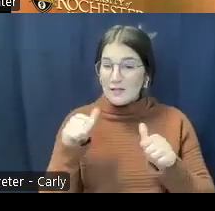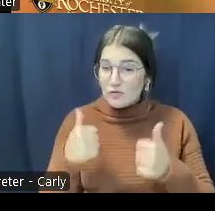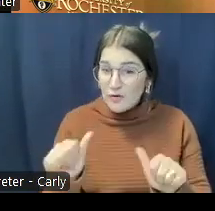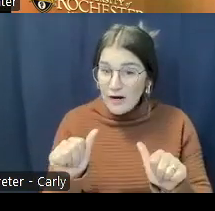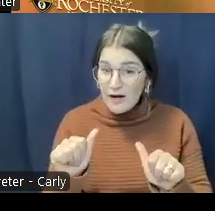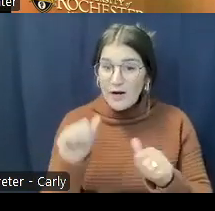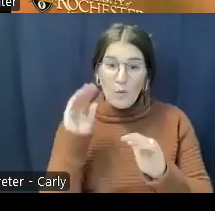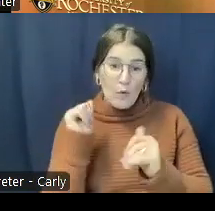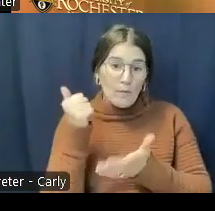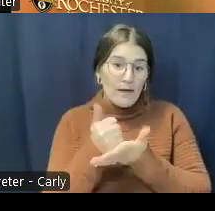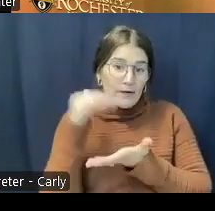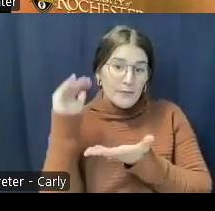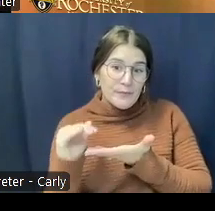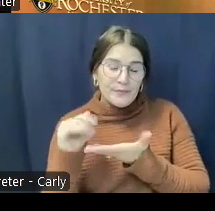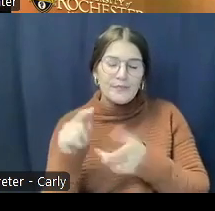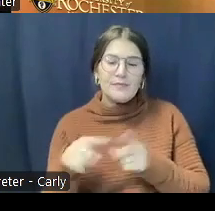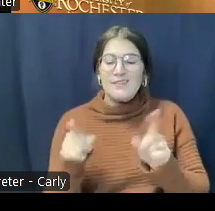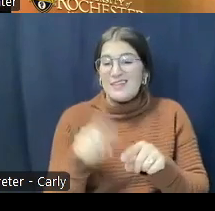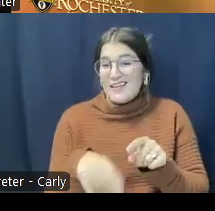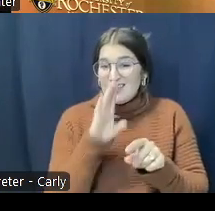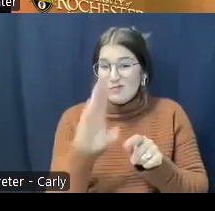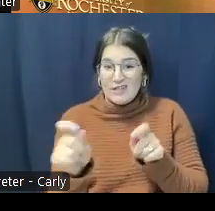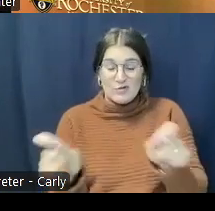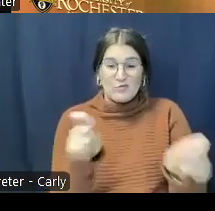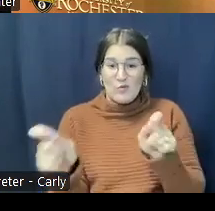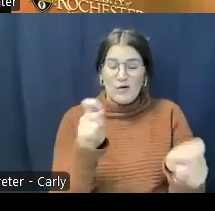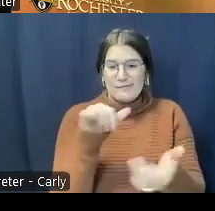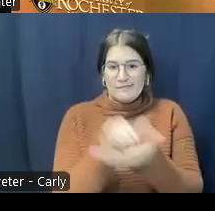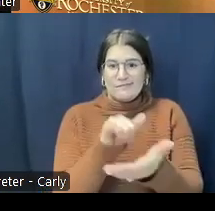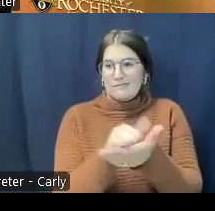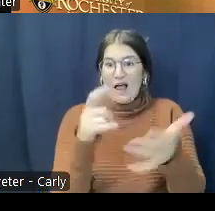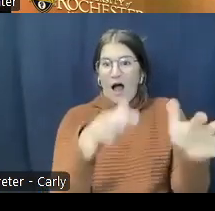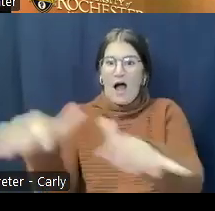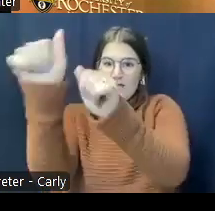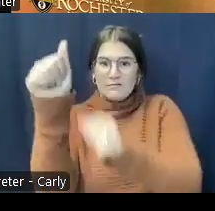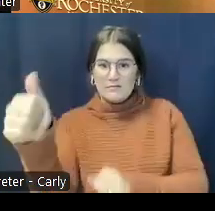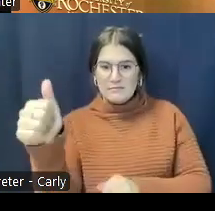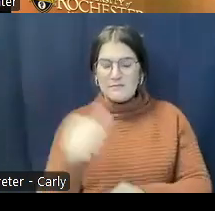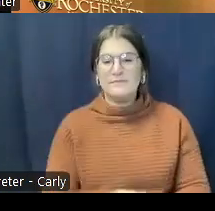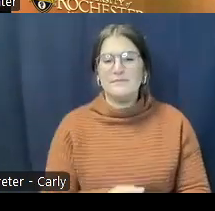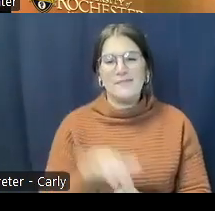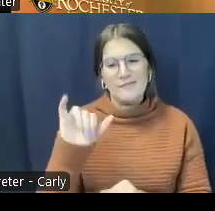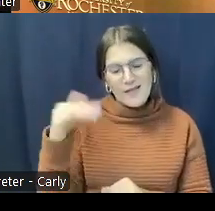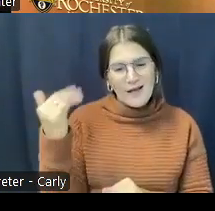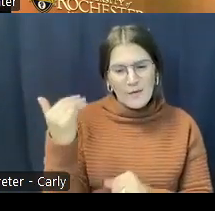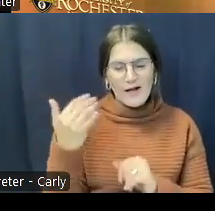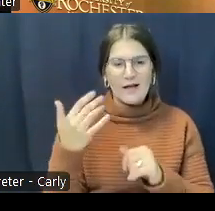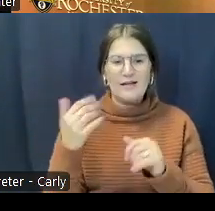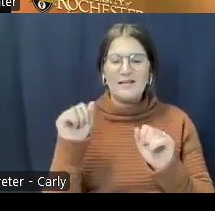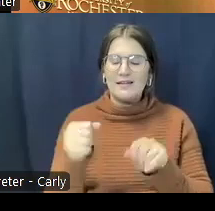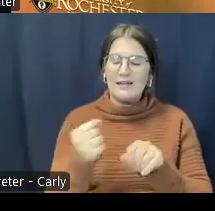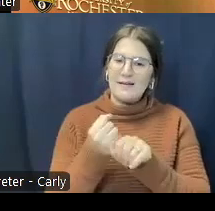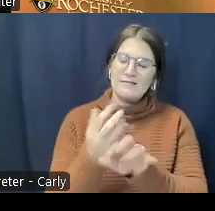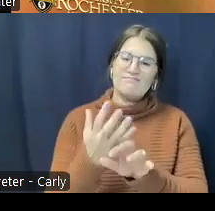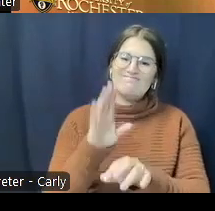hope that calms down, but we don't have direct control over these things. They take on a life of their own, which is why it's so debilitating and so infuriating